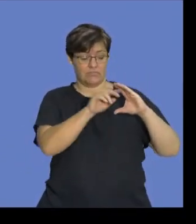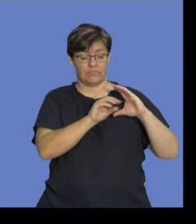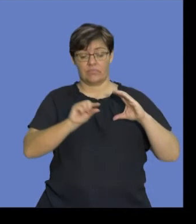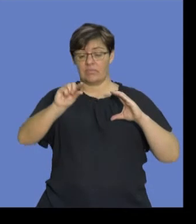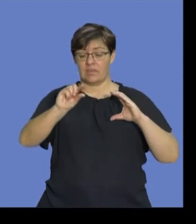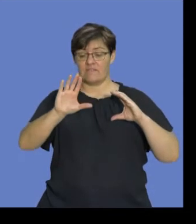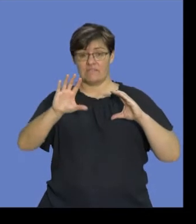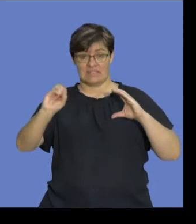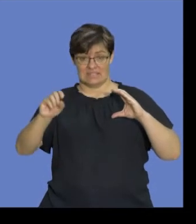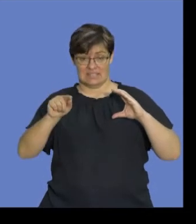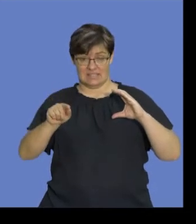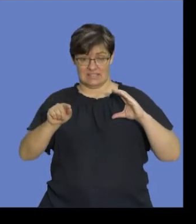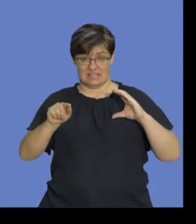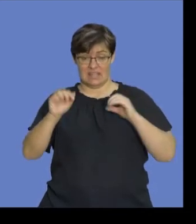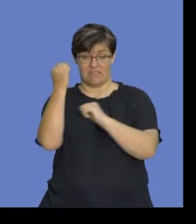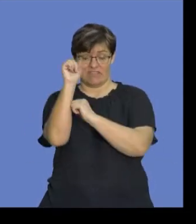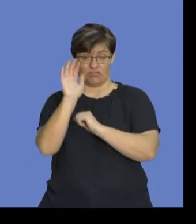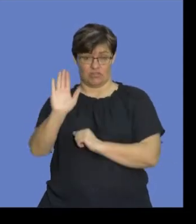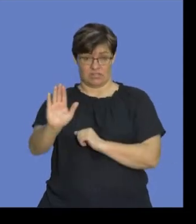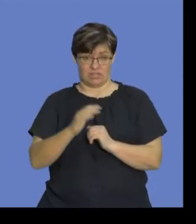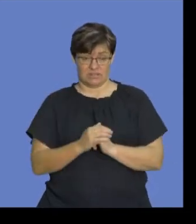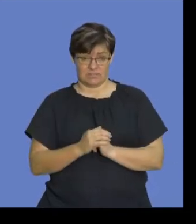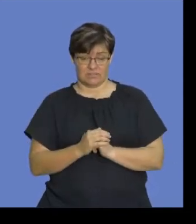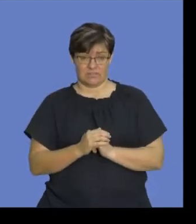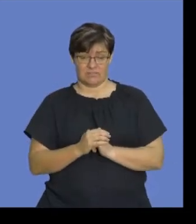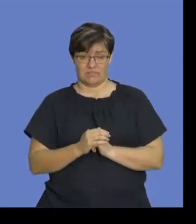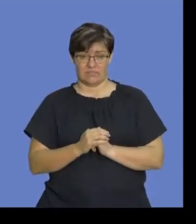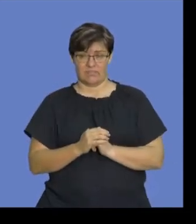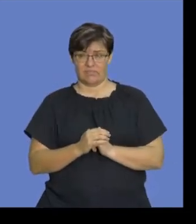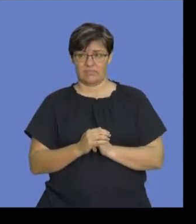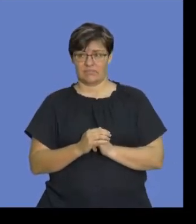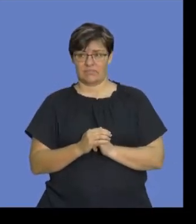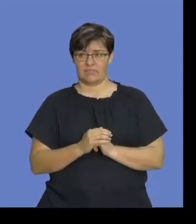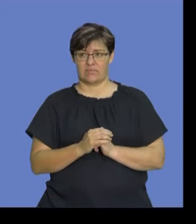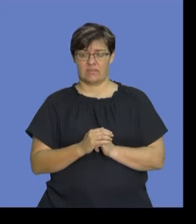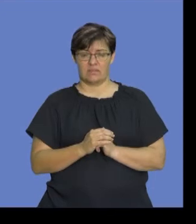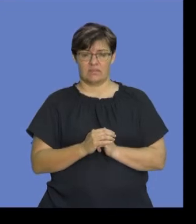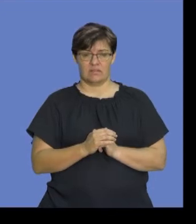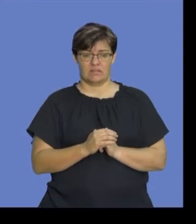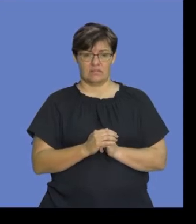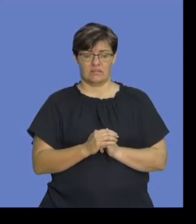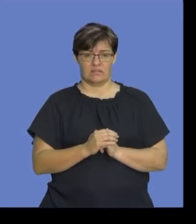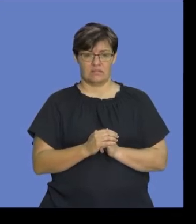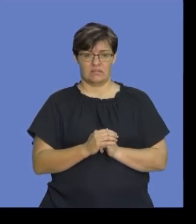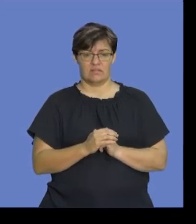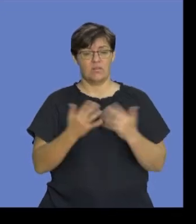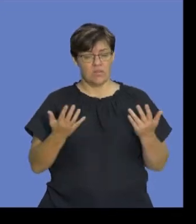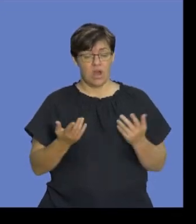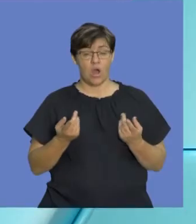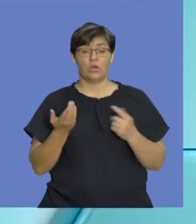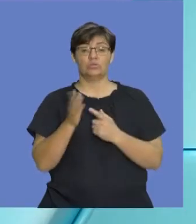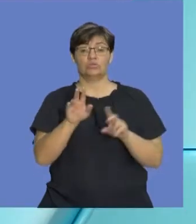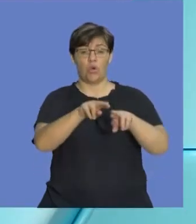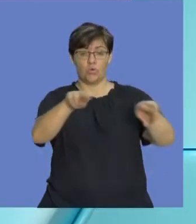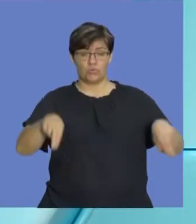so there we go, factory overheads gets 50. right? The showroom